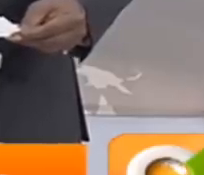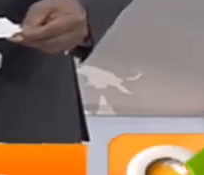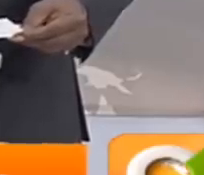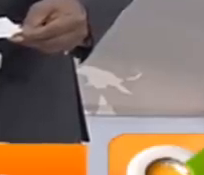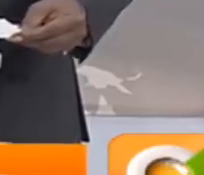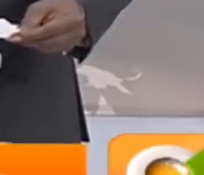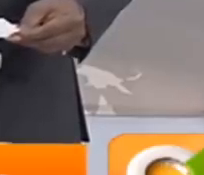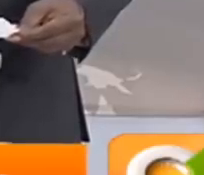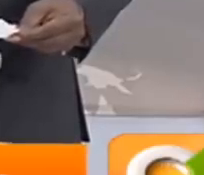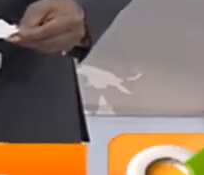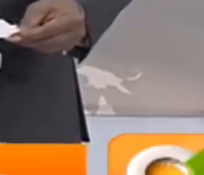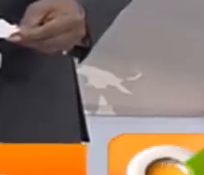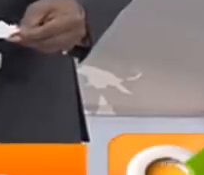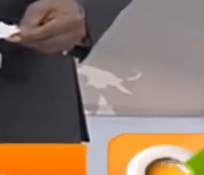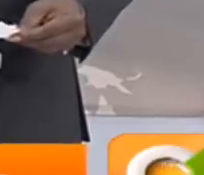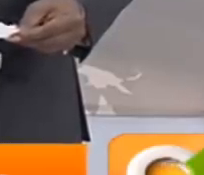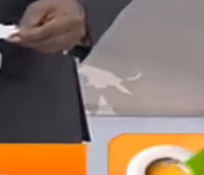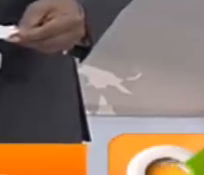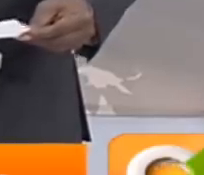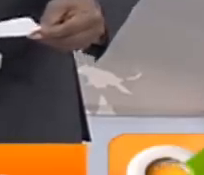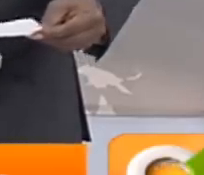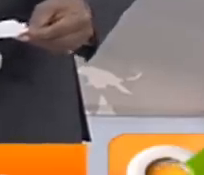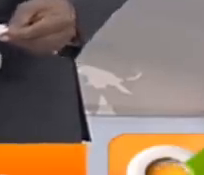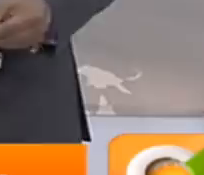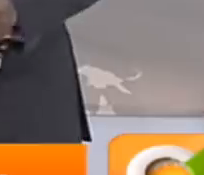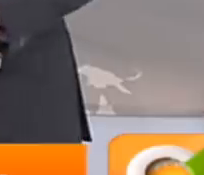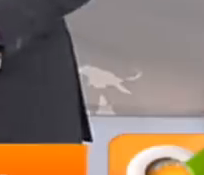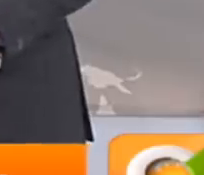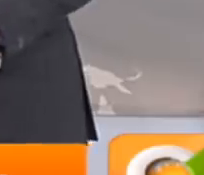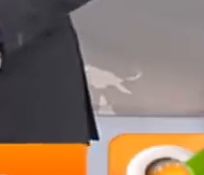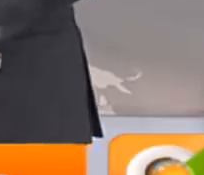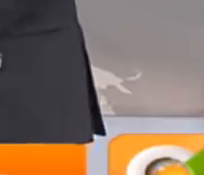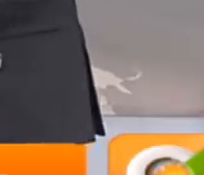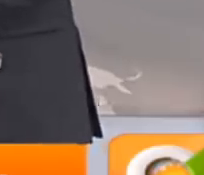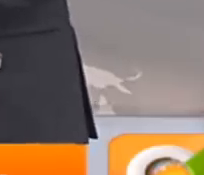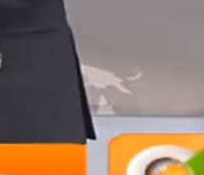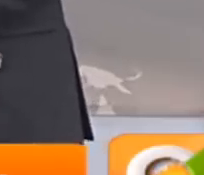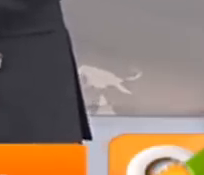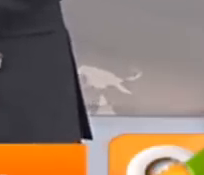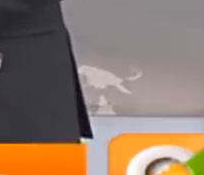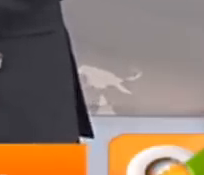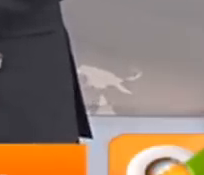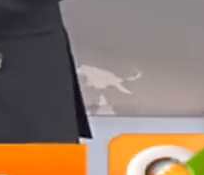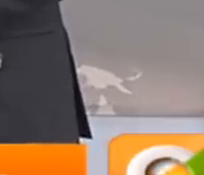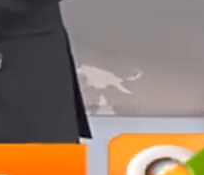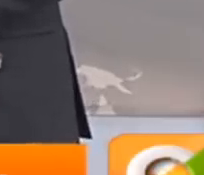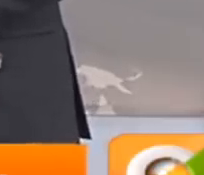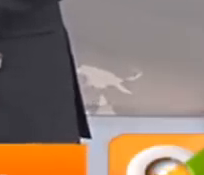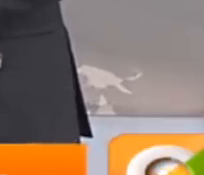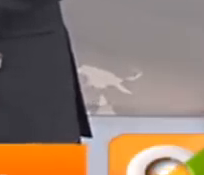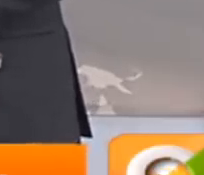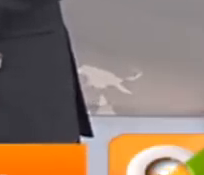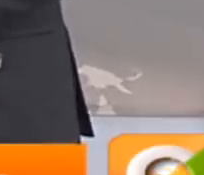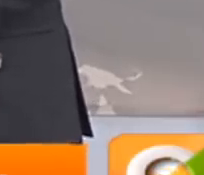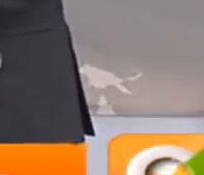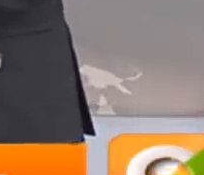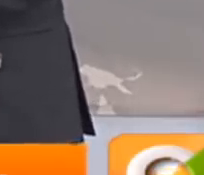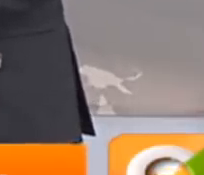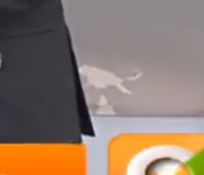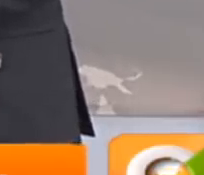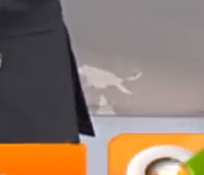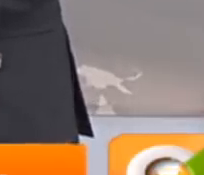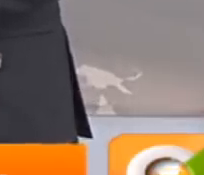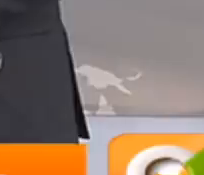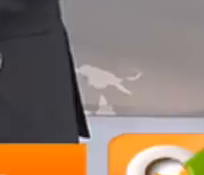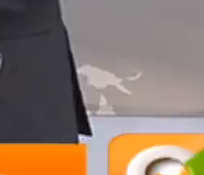there is equally a procedure and process of cancelling business licenses and permits. And I don't think the long